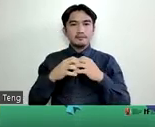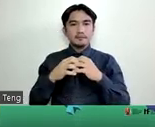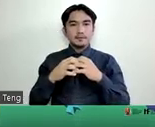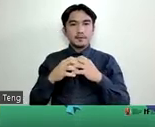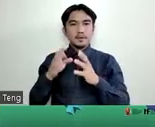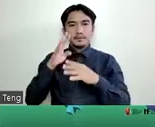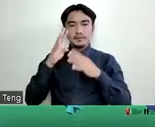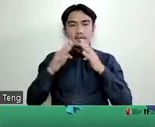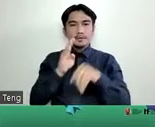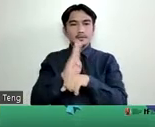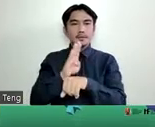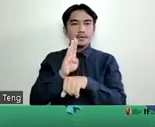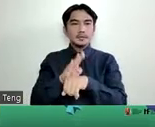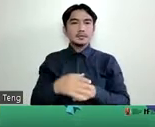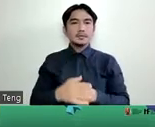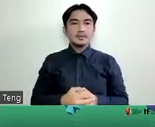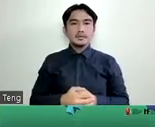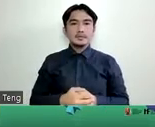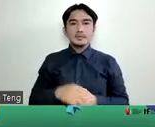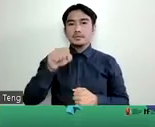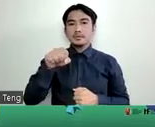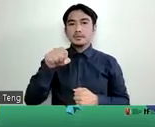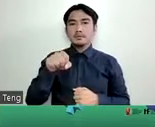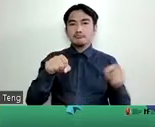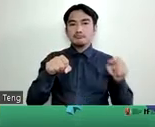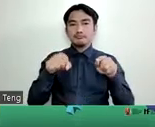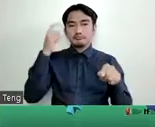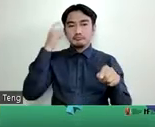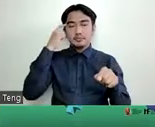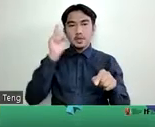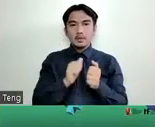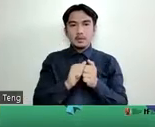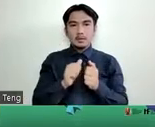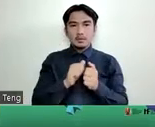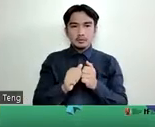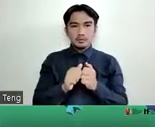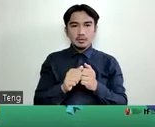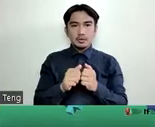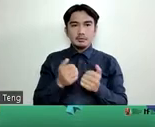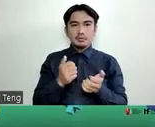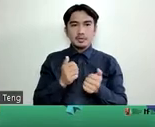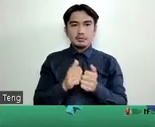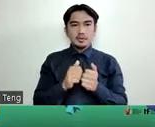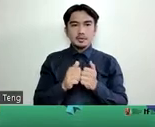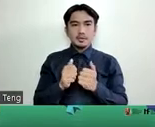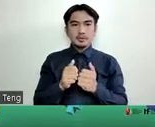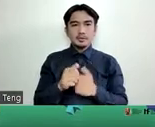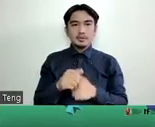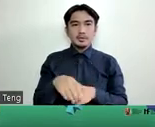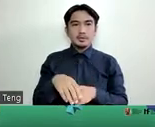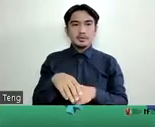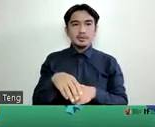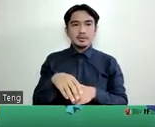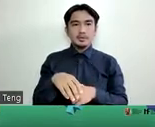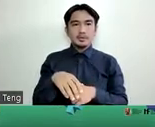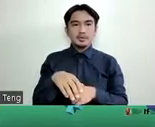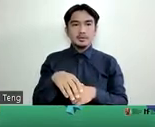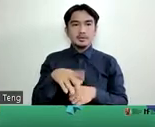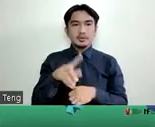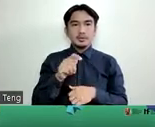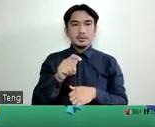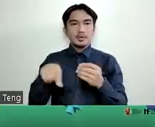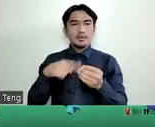So yes, you're probably wondering what is a TBI. A TBI means Technology